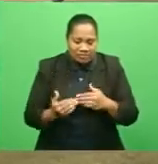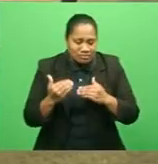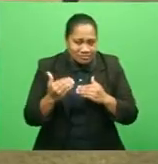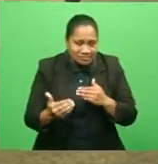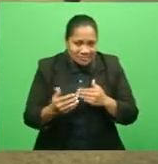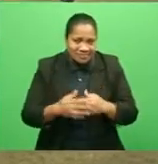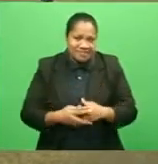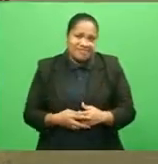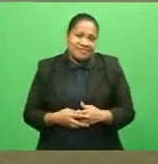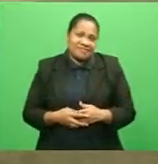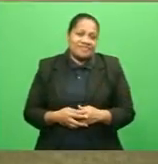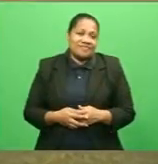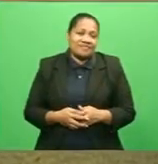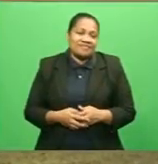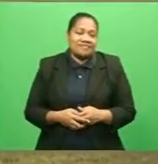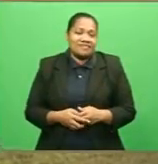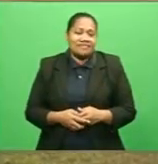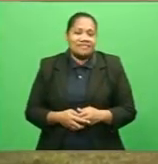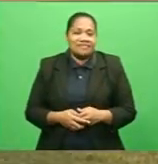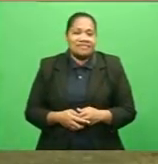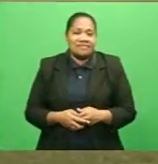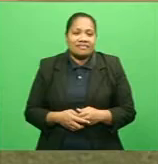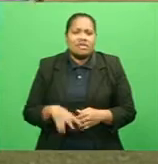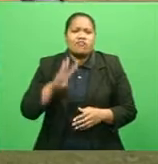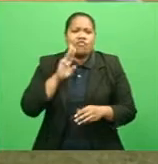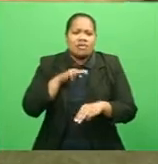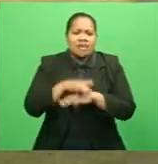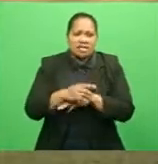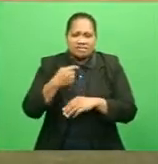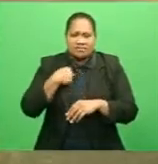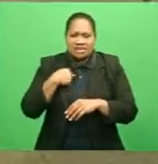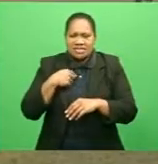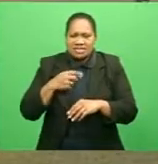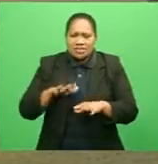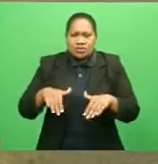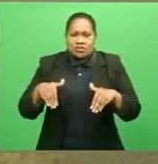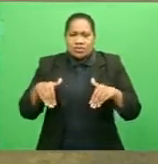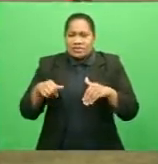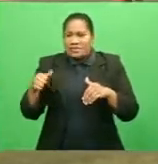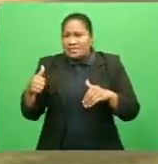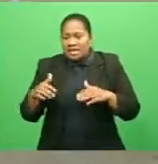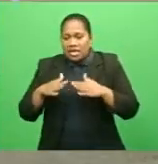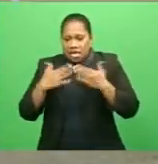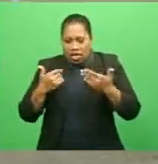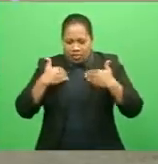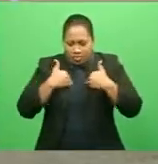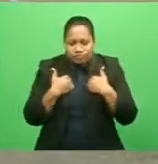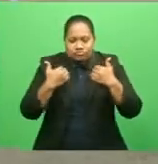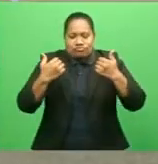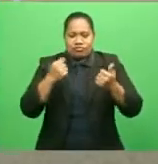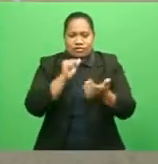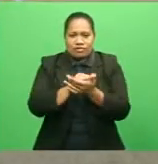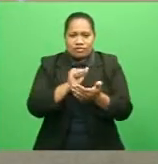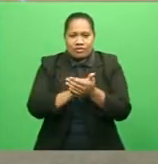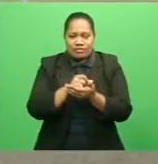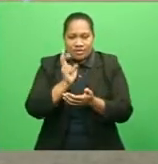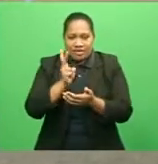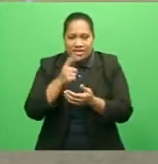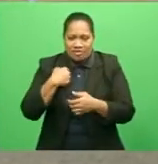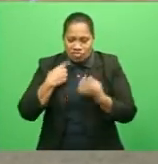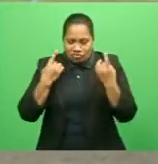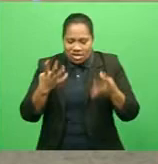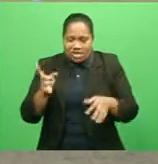fully recovered. It's been 4 months I've been recovered. Now I'm fully recovered and I'm preparing for